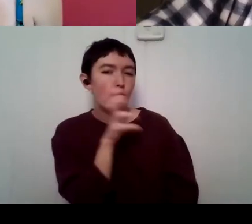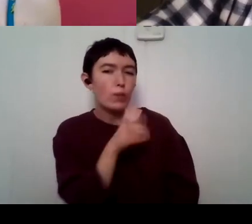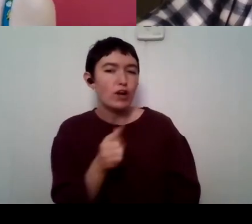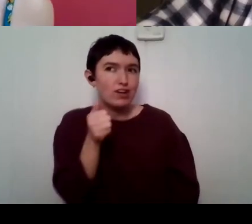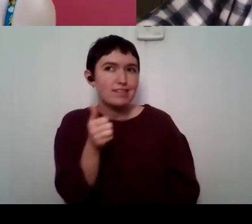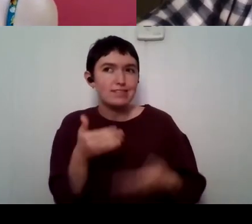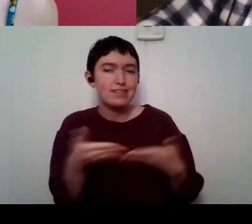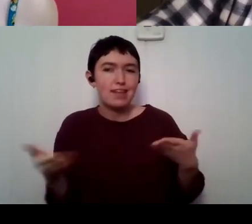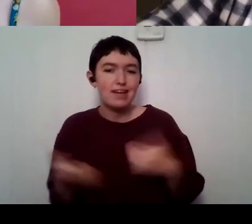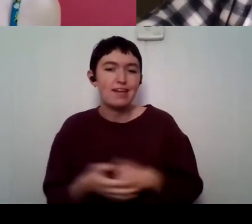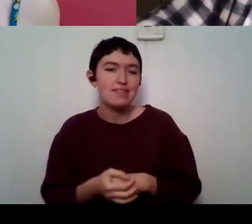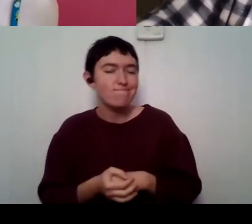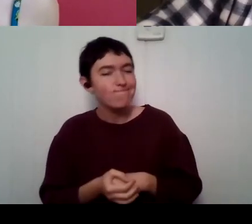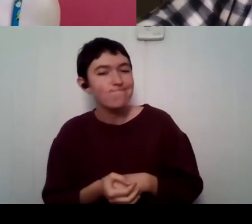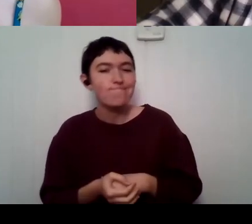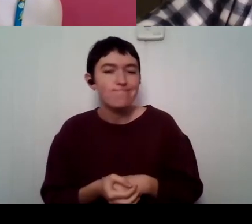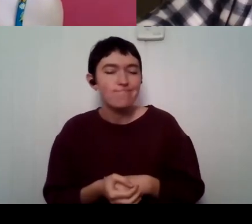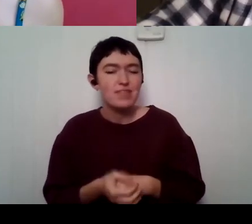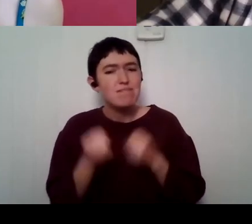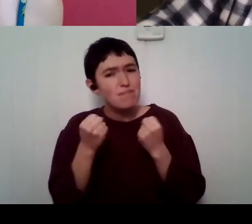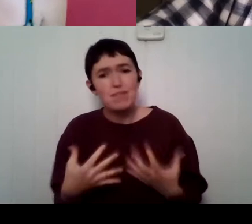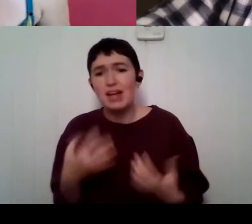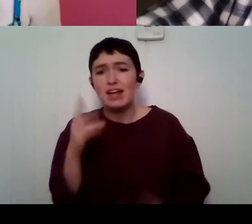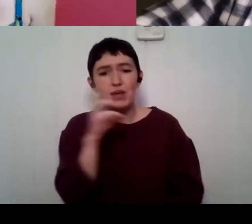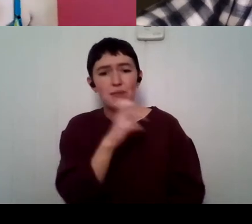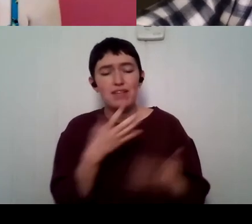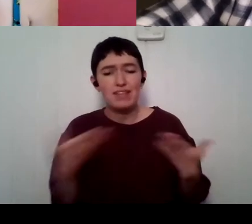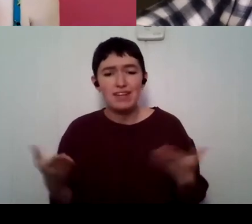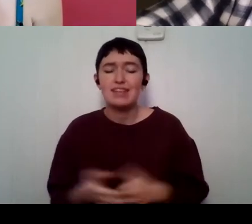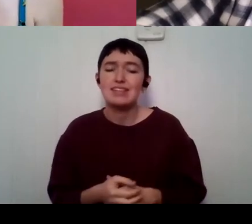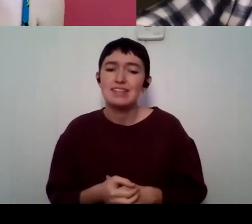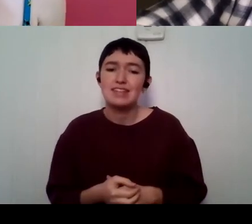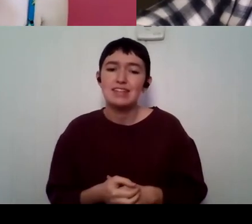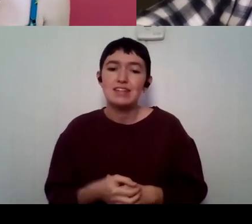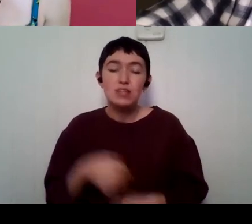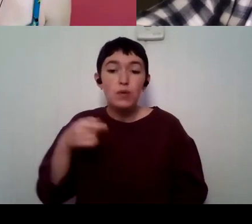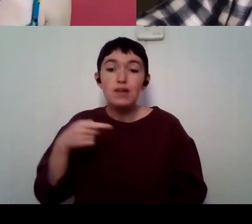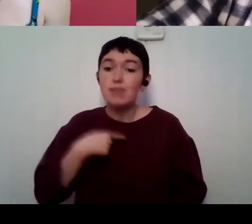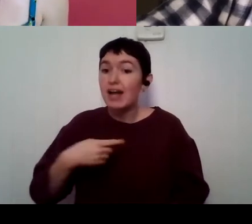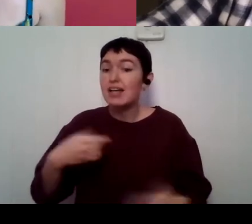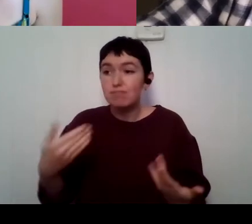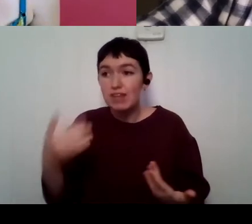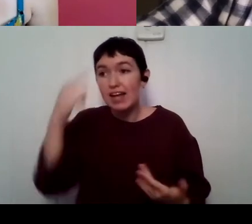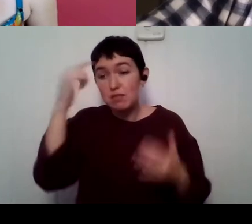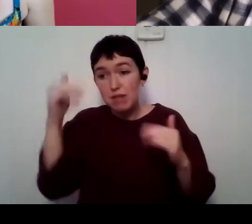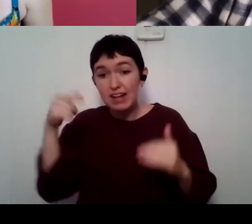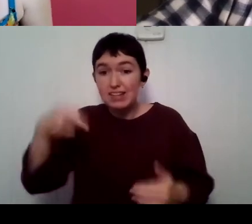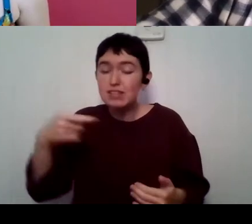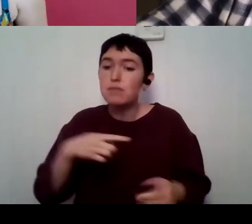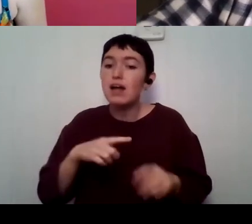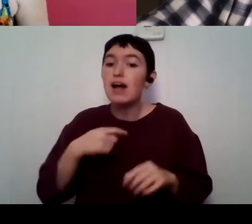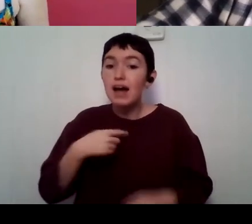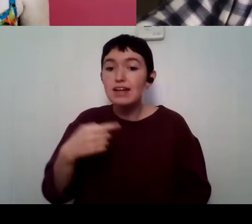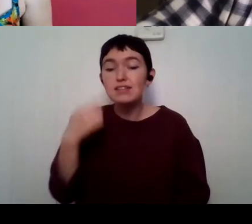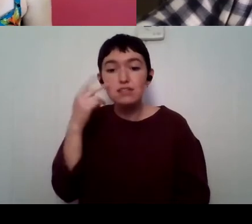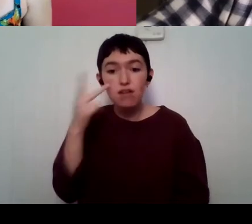mean, there's been a lot of weird things. I mean, this is something that I knew to expect, but I remember watching a howler monkey give birth in Costa